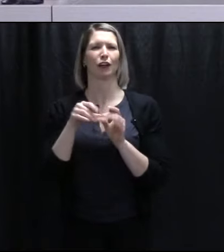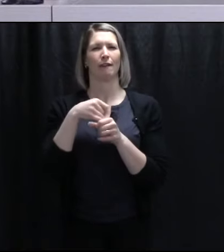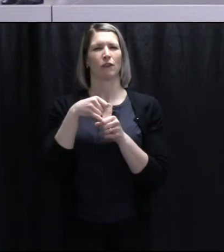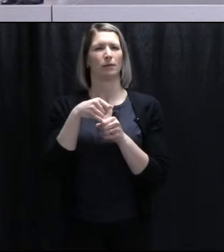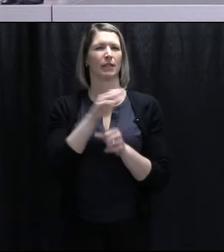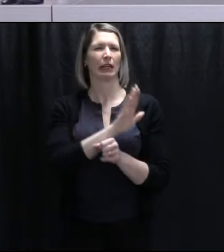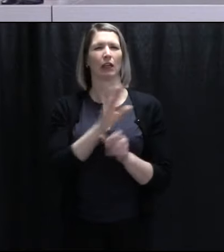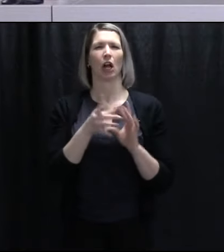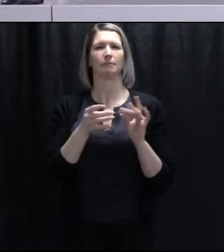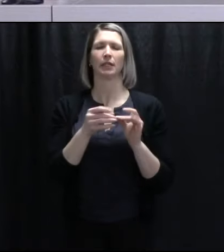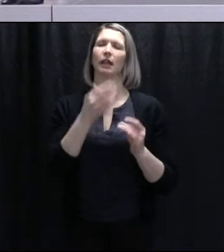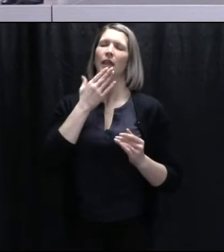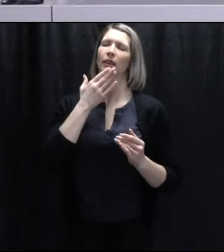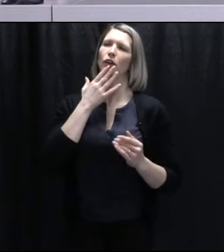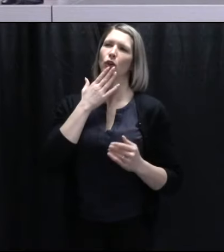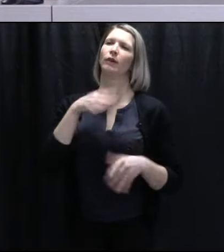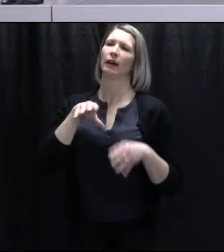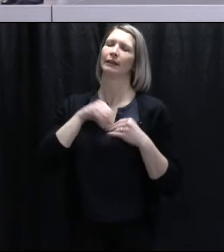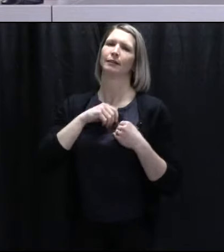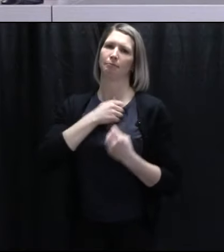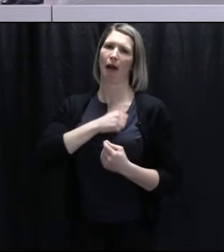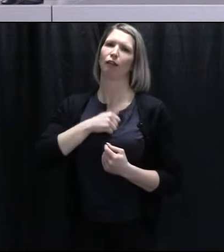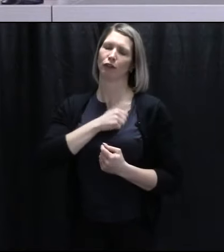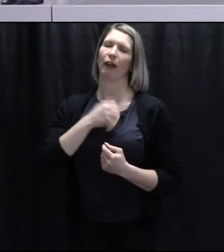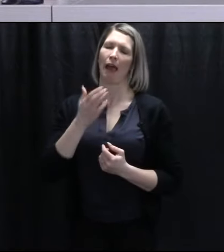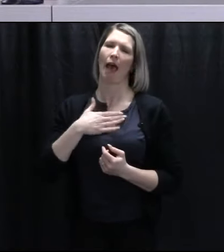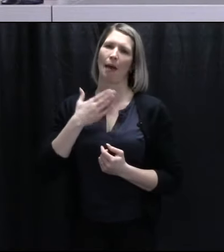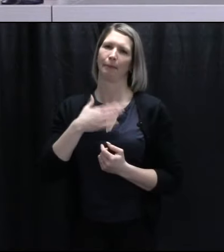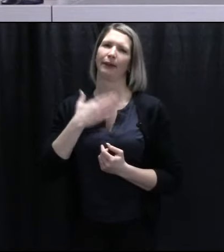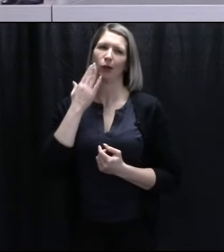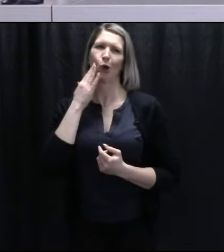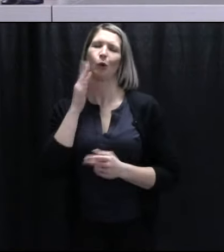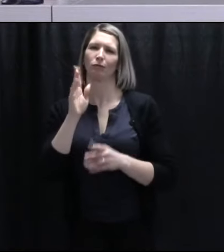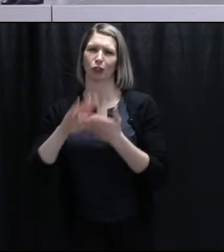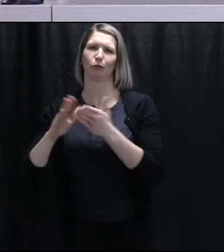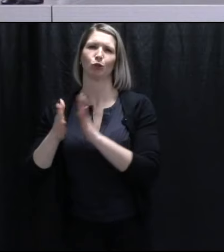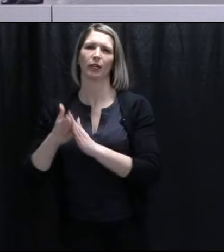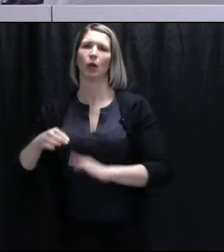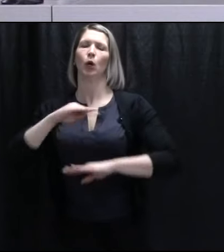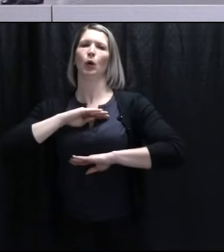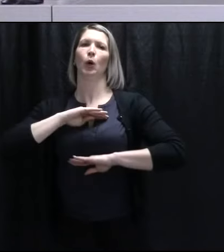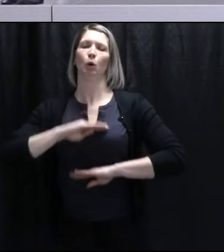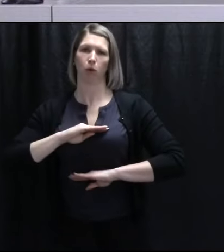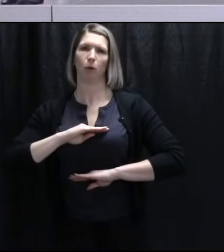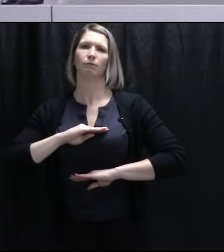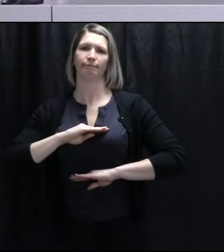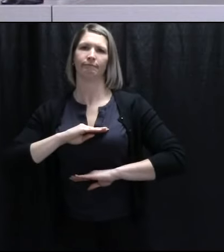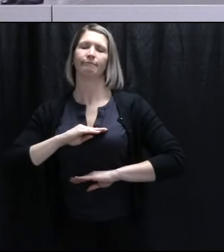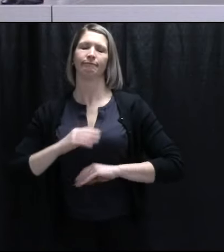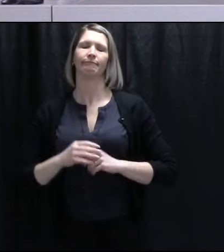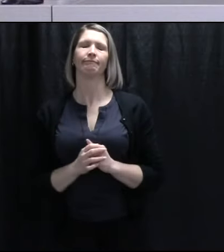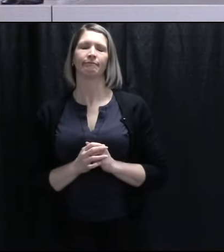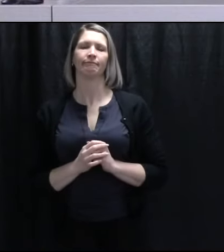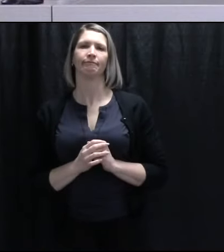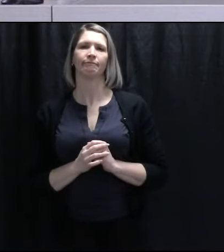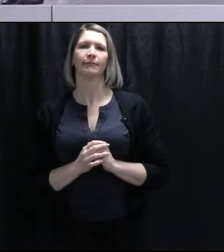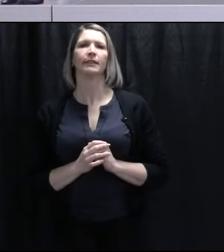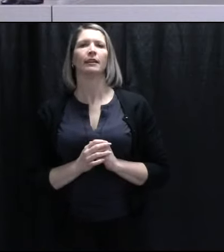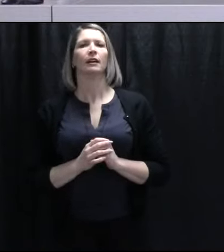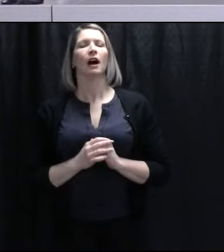the same things. And I'm reassured to hear that the problem, the manufacturing side of the supply chain is apparently